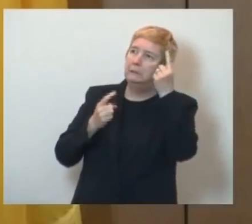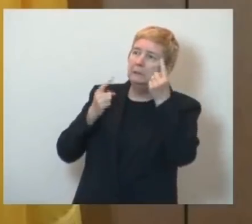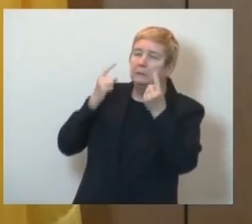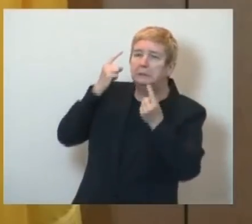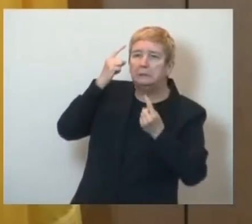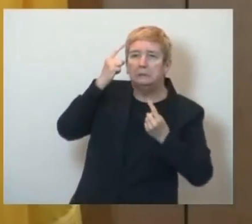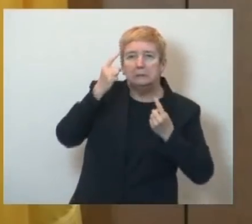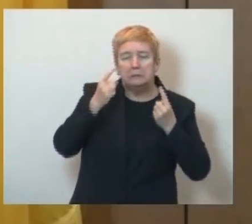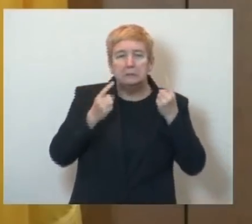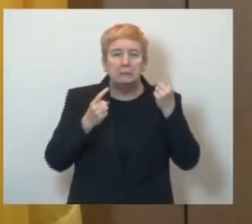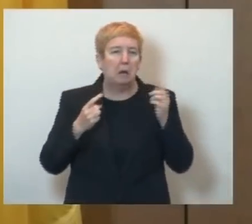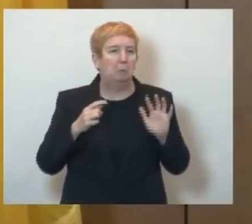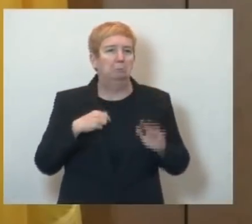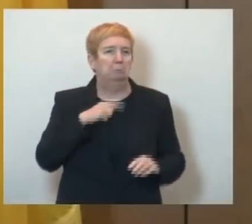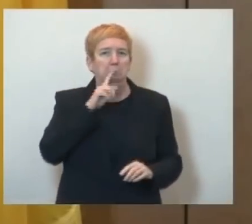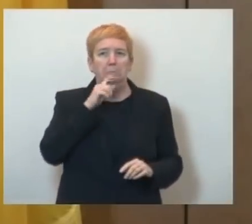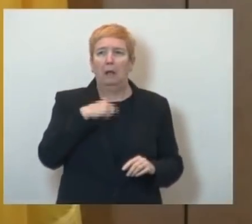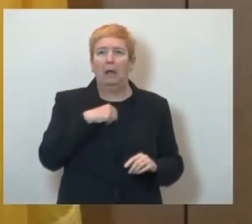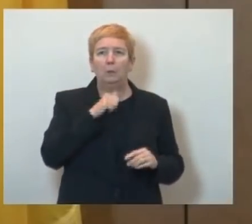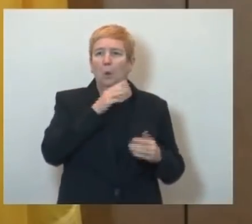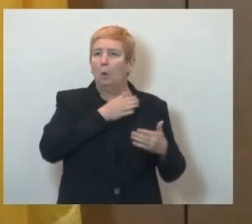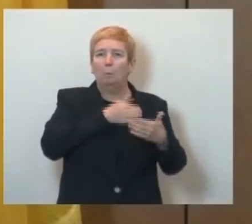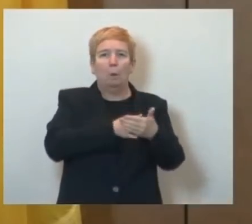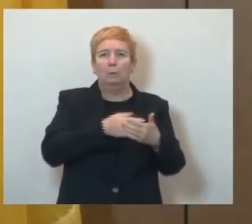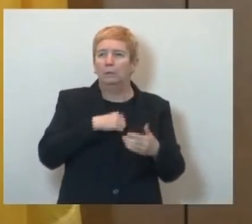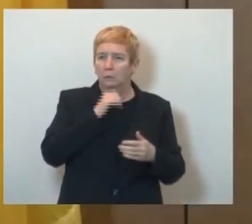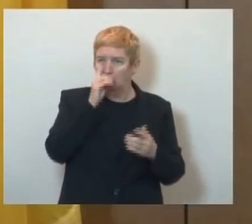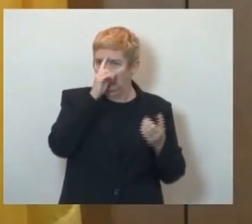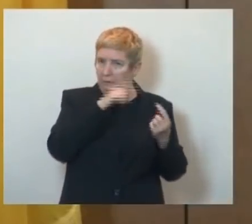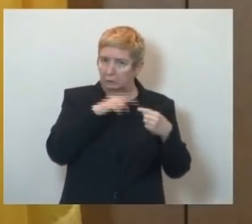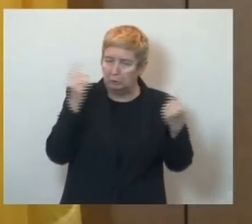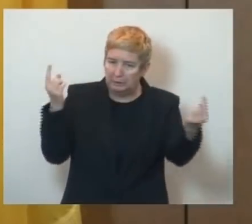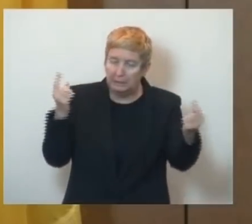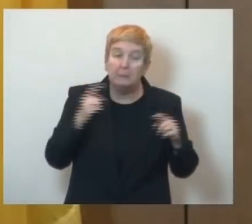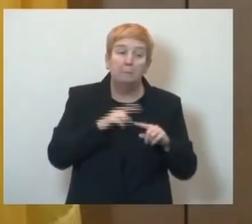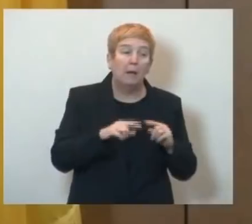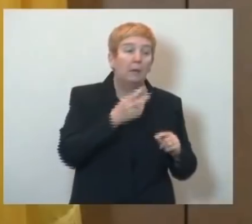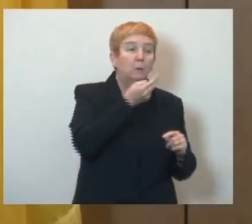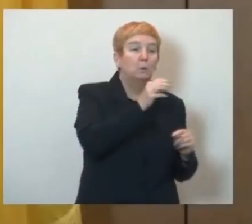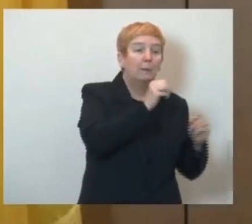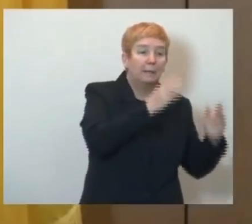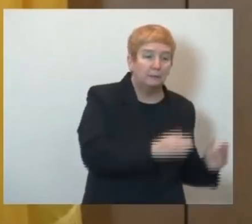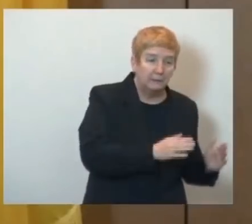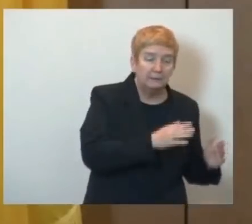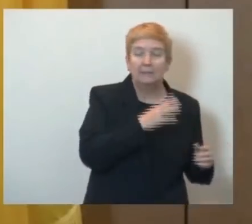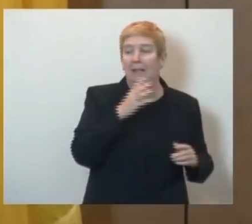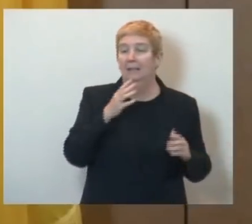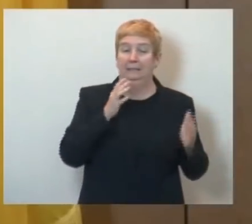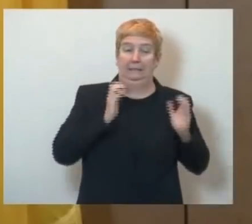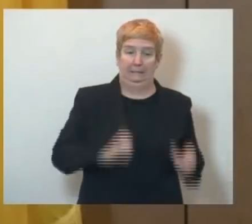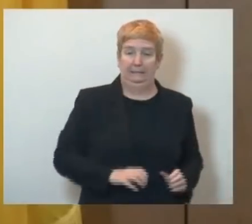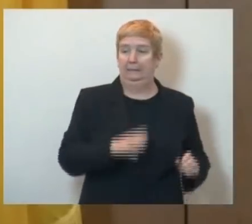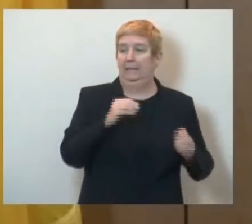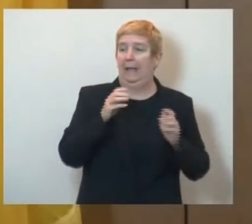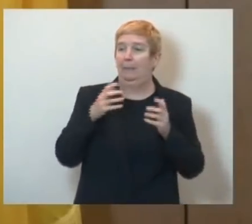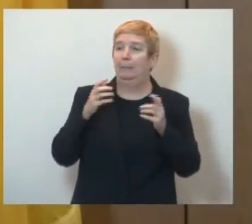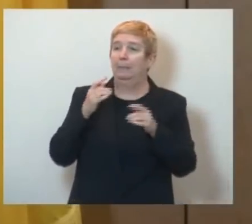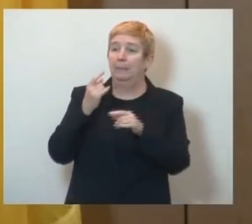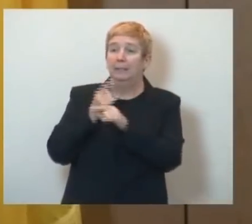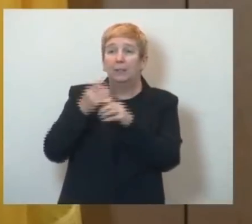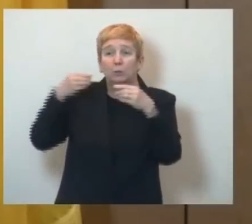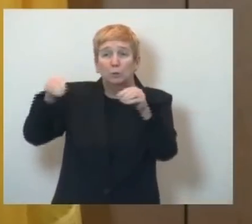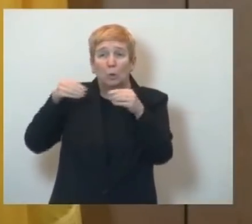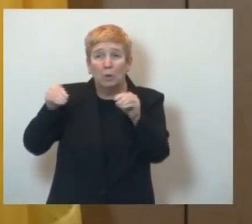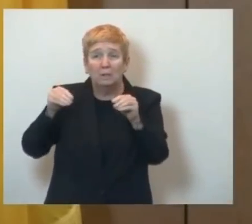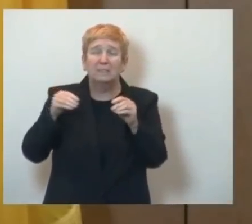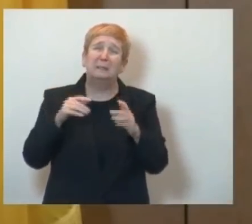not opposed to that. But I want New Mexicans and our partners, our liquor stores, to know I don't have